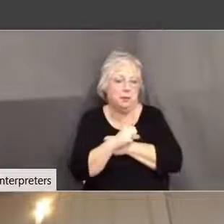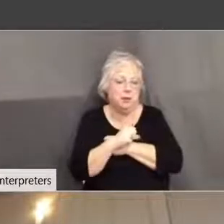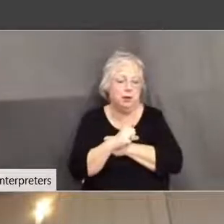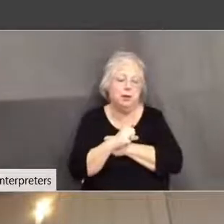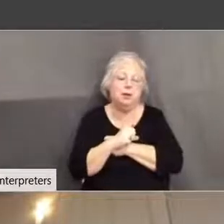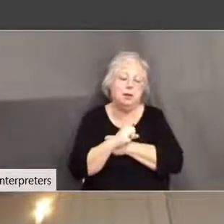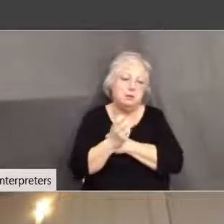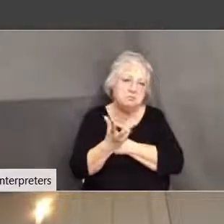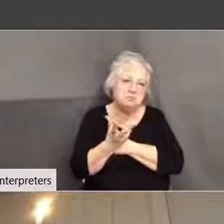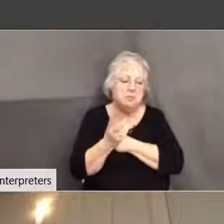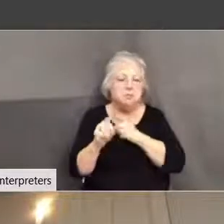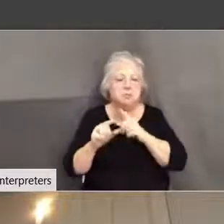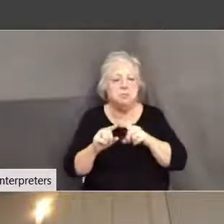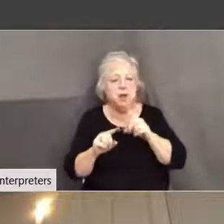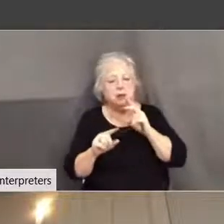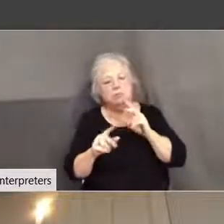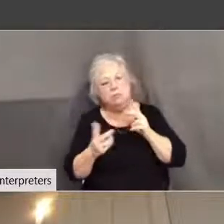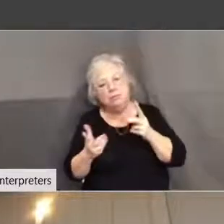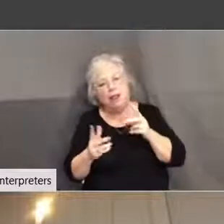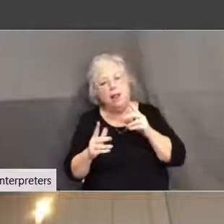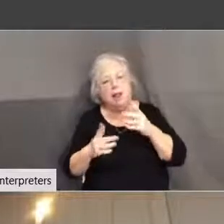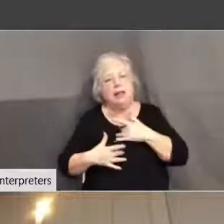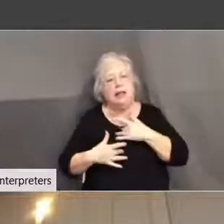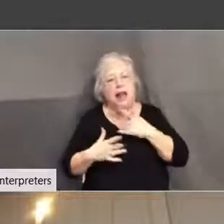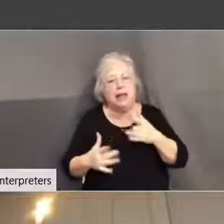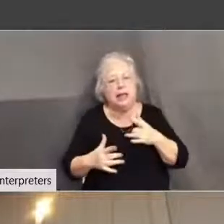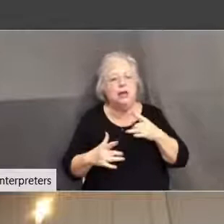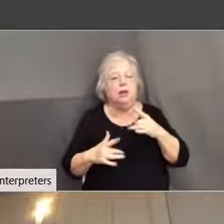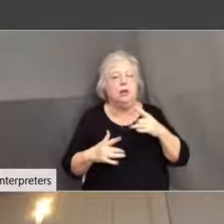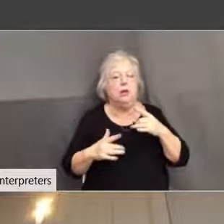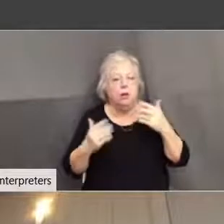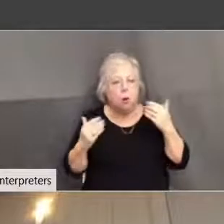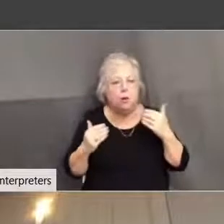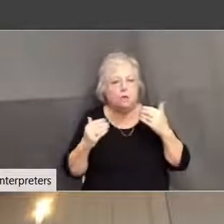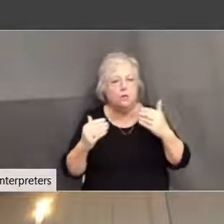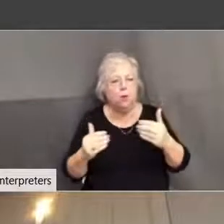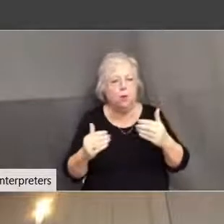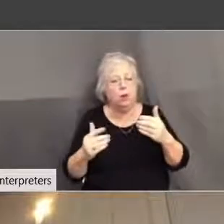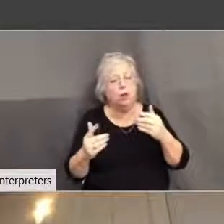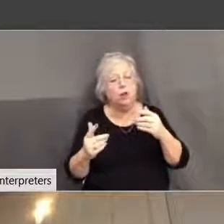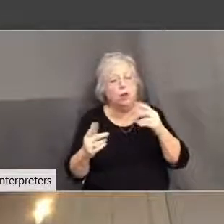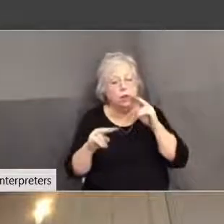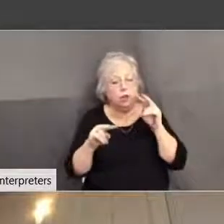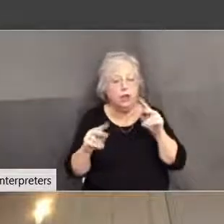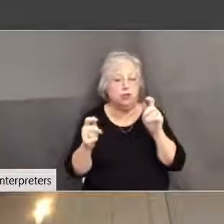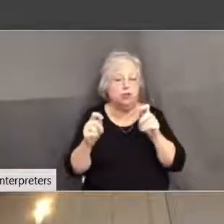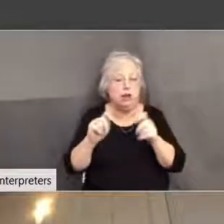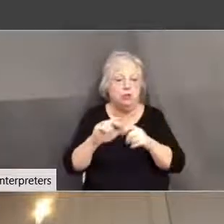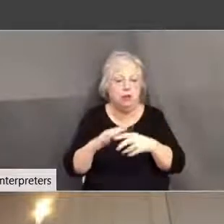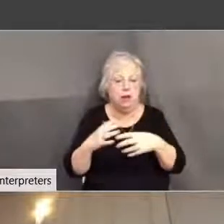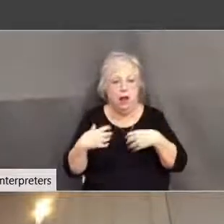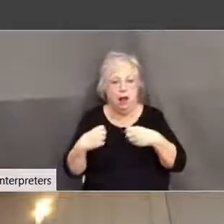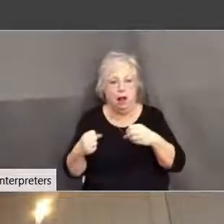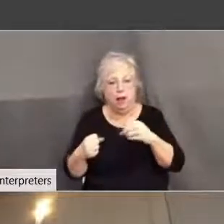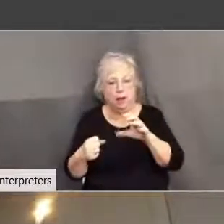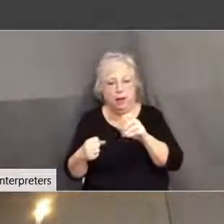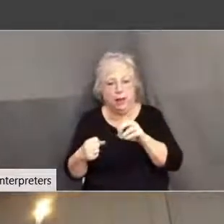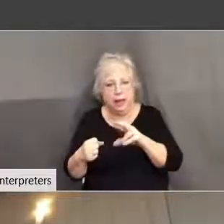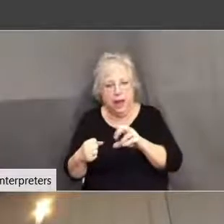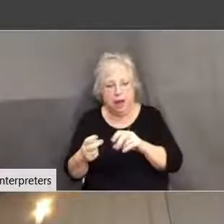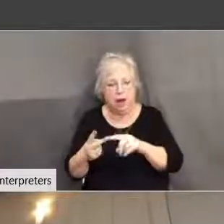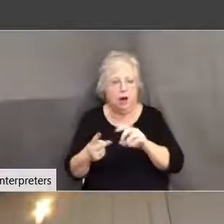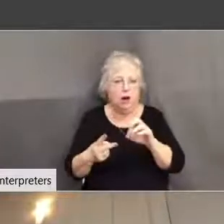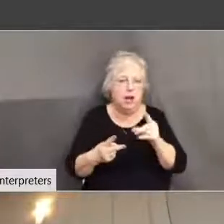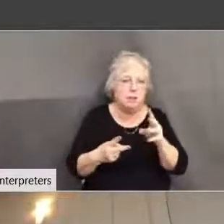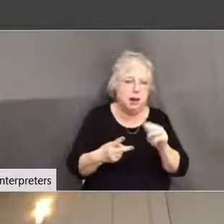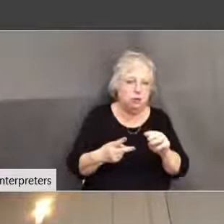at the likelihood going forward, changes in healthcare, changes in administration of